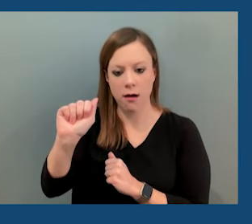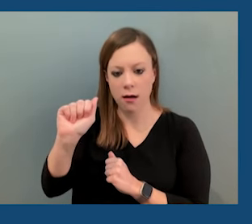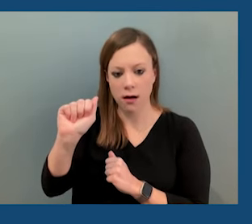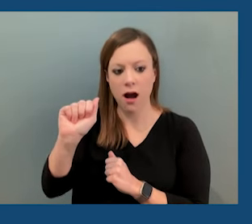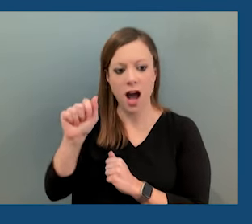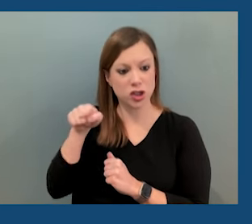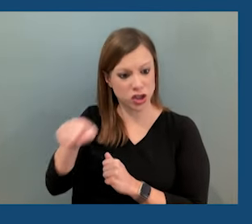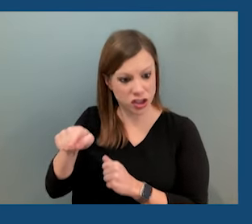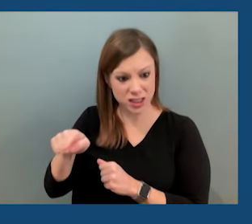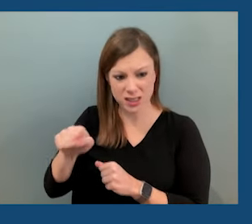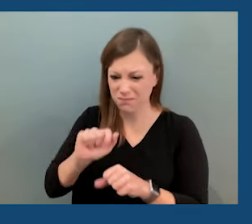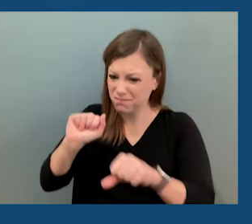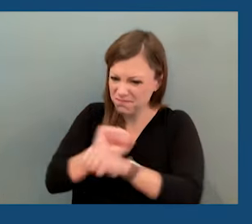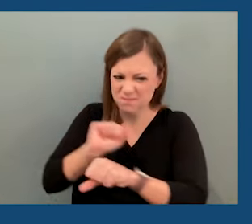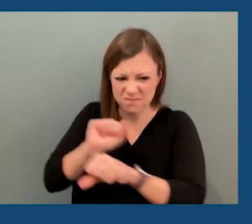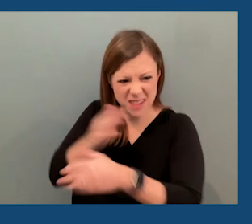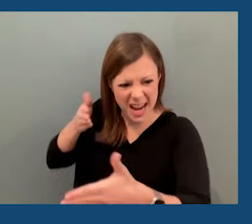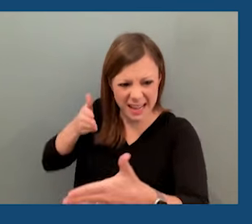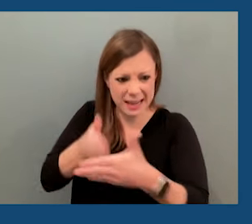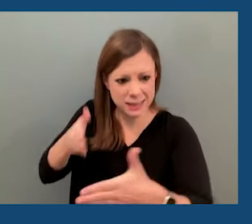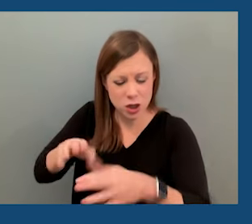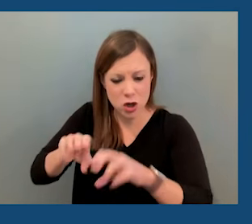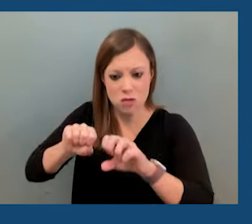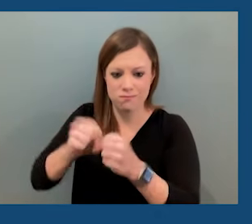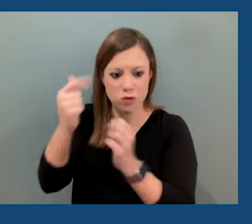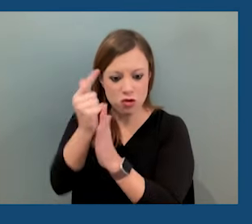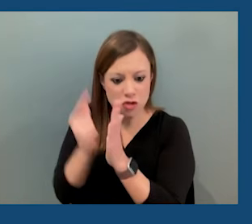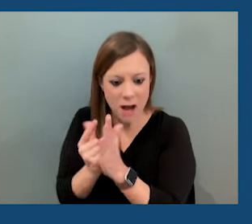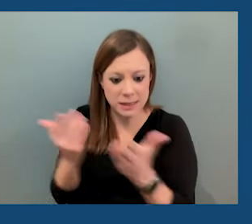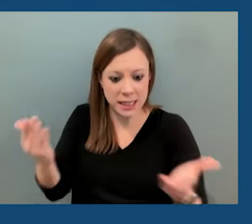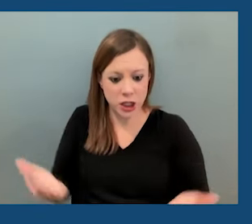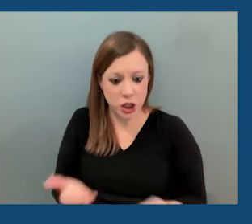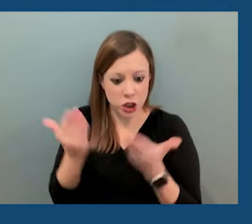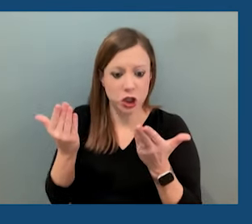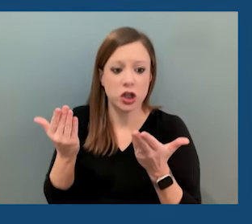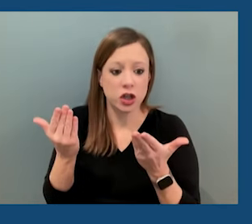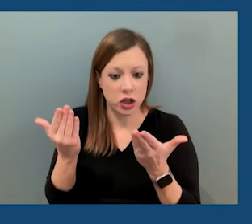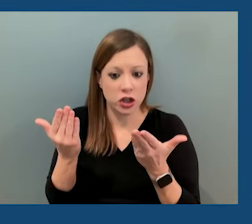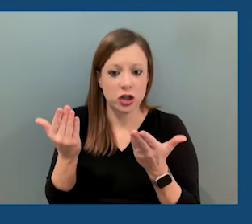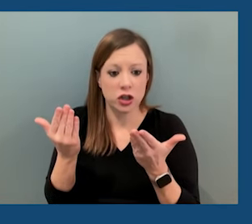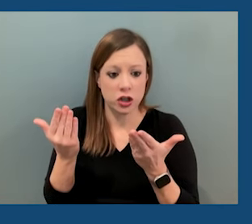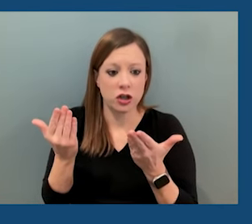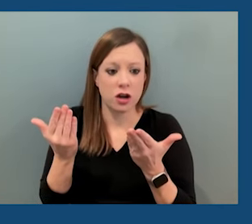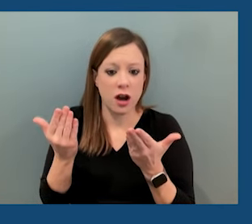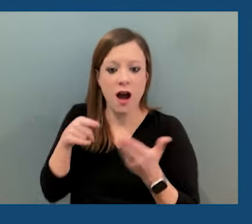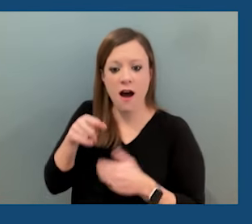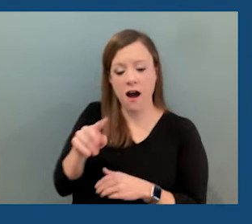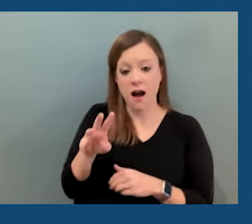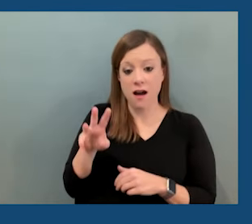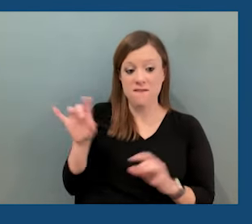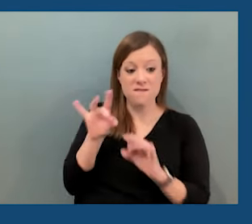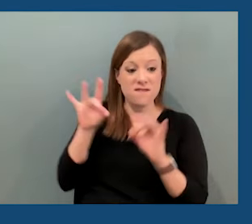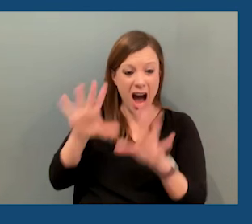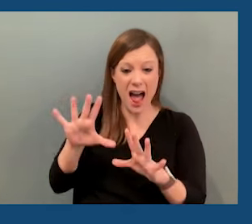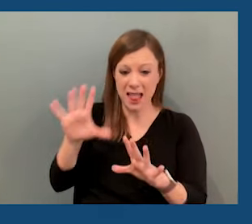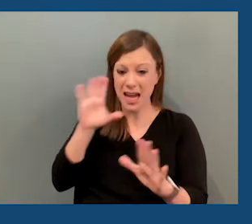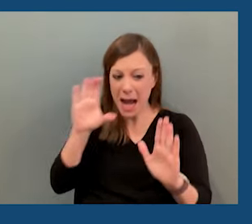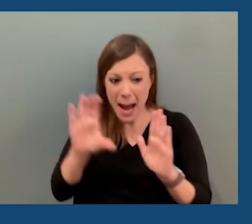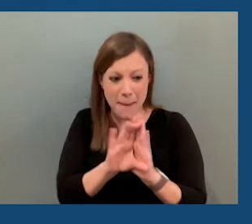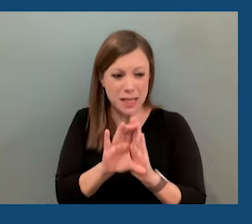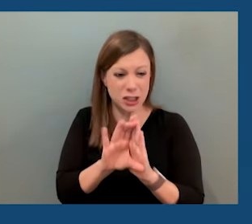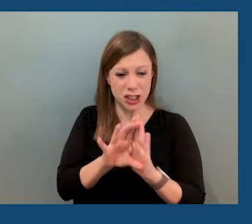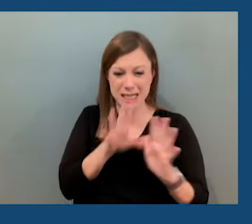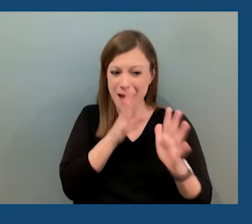Westchester. And just a few weeks ago, we talked about this, you know, vile images and hateful speech scrawled across storefronts